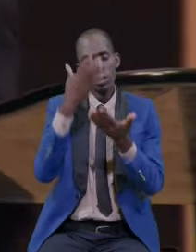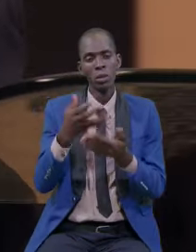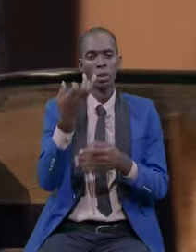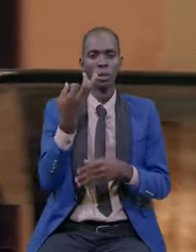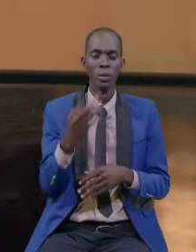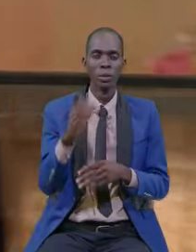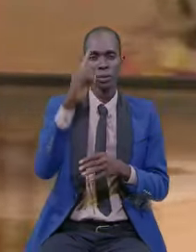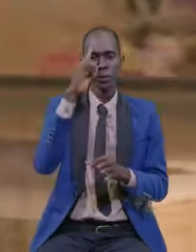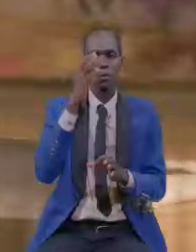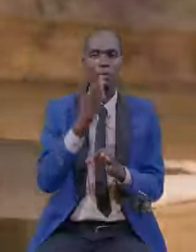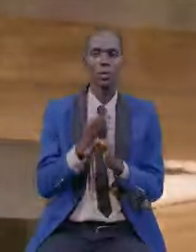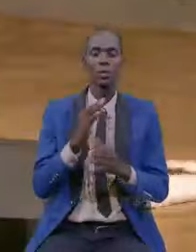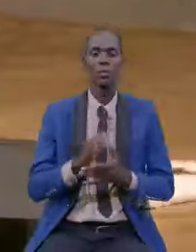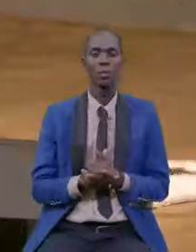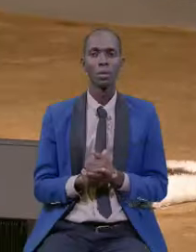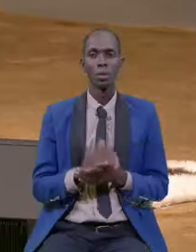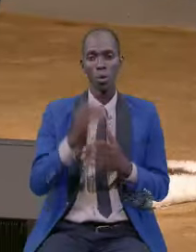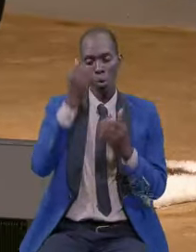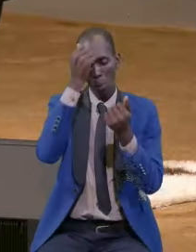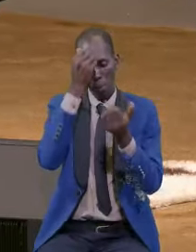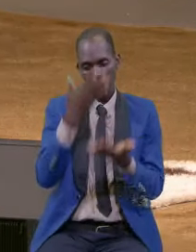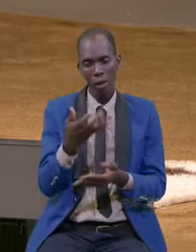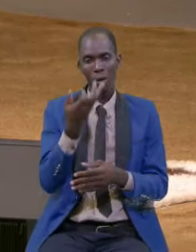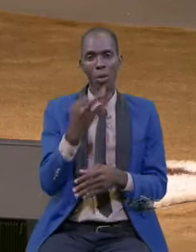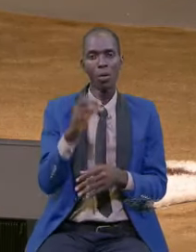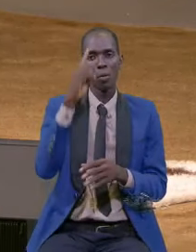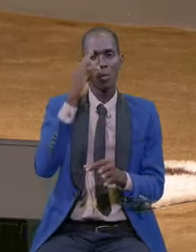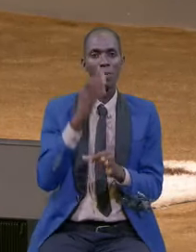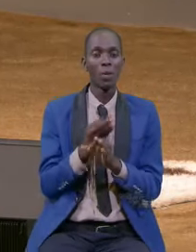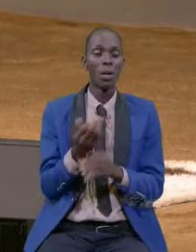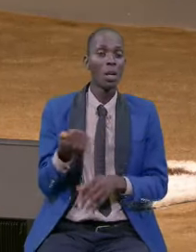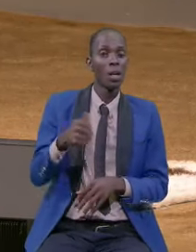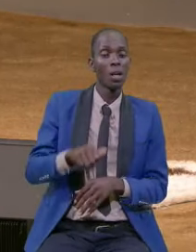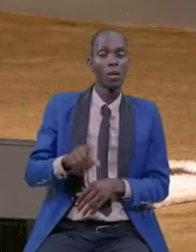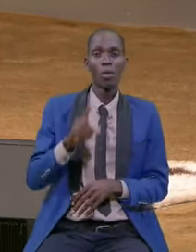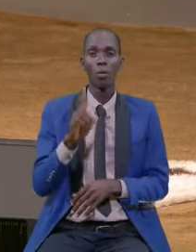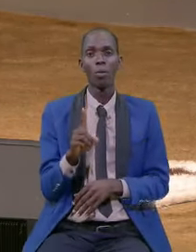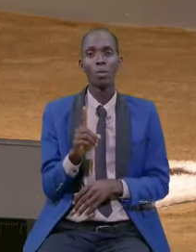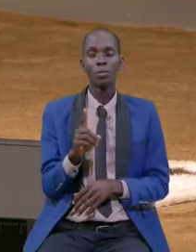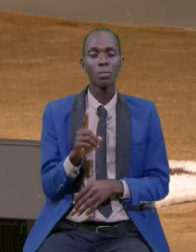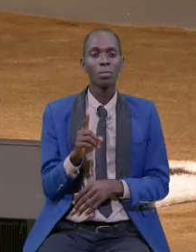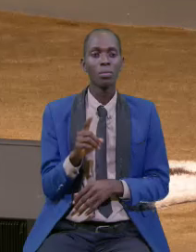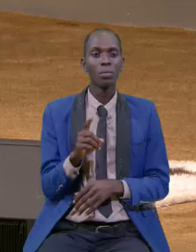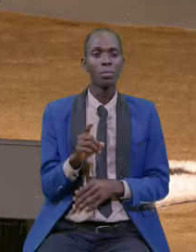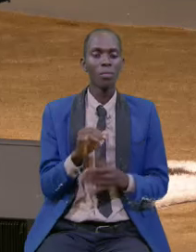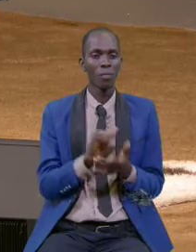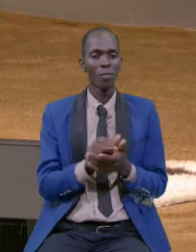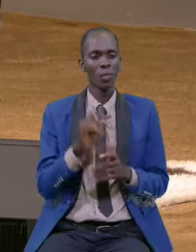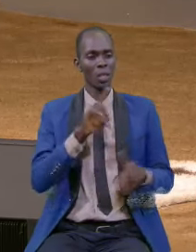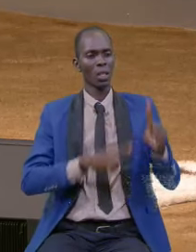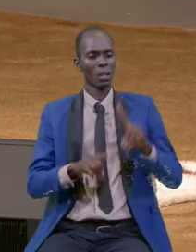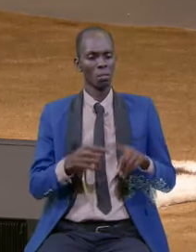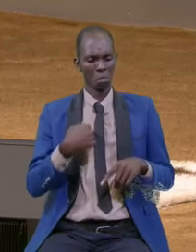of faith. Obedience of faith. Anyone professing that I'm saved, I'm